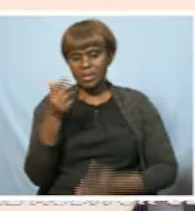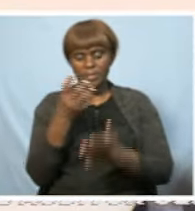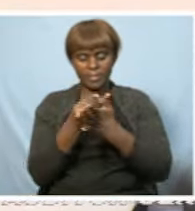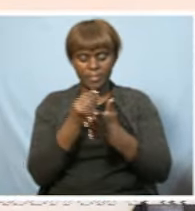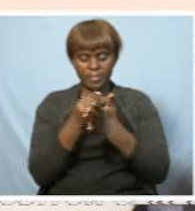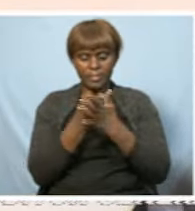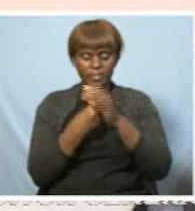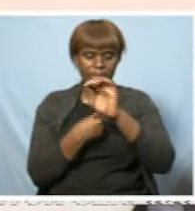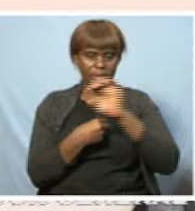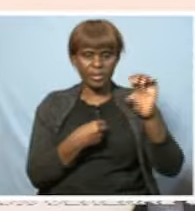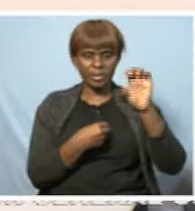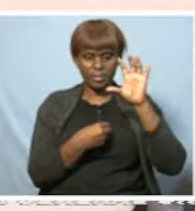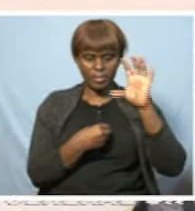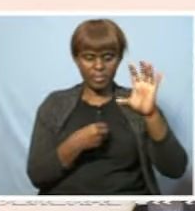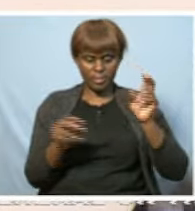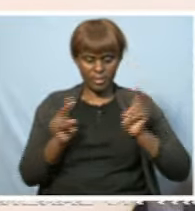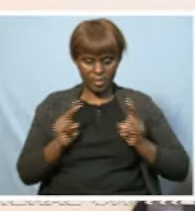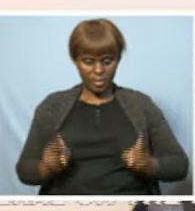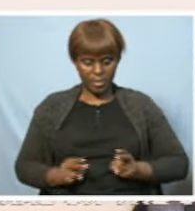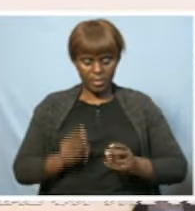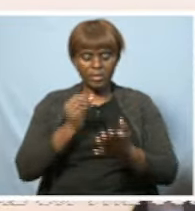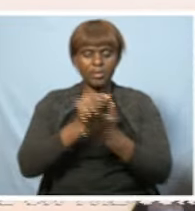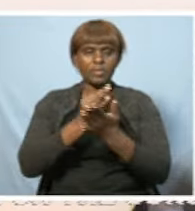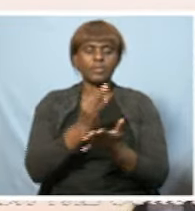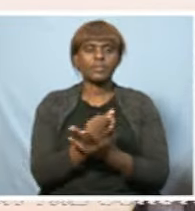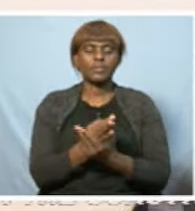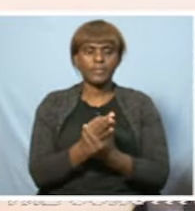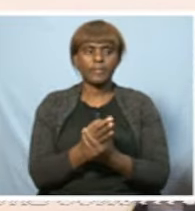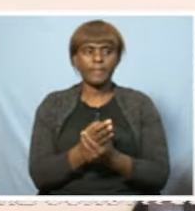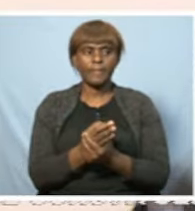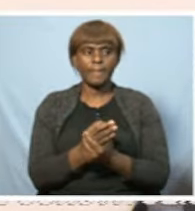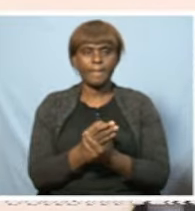Eastern Provincial Health Office.